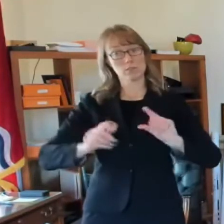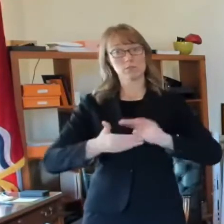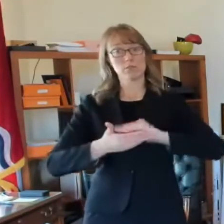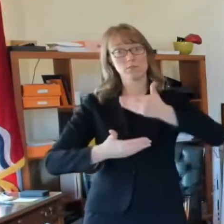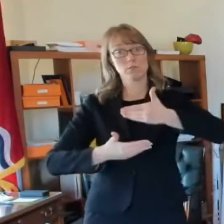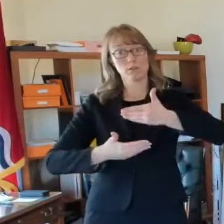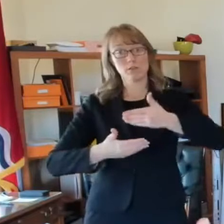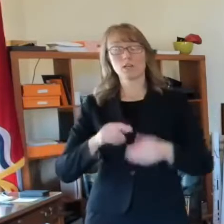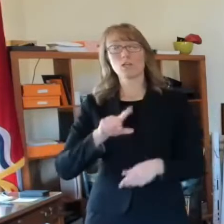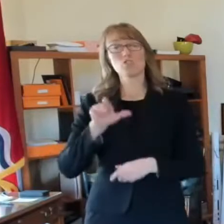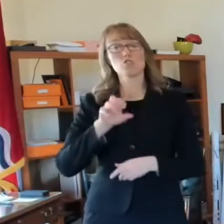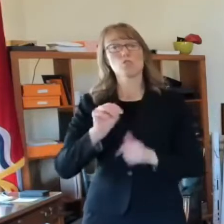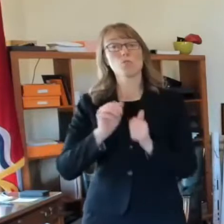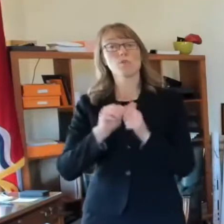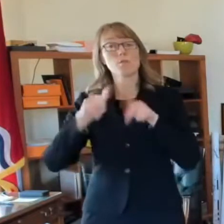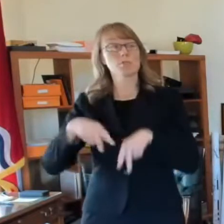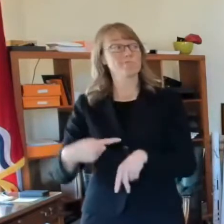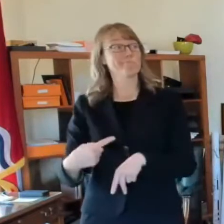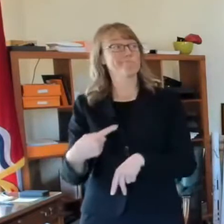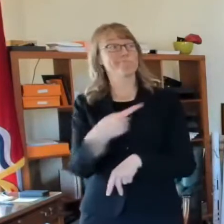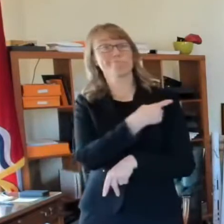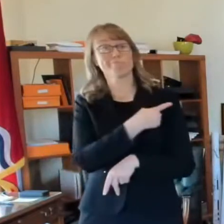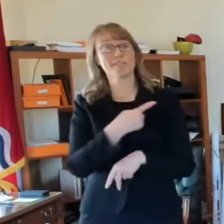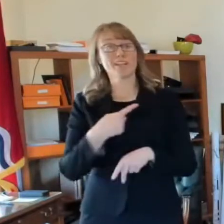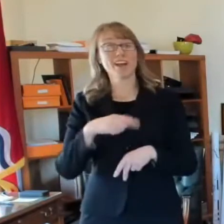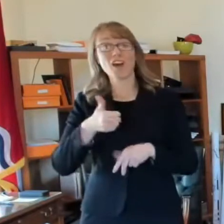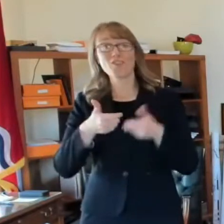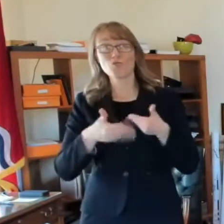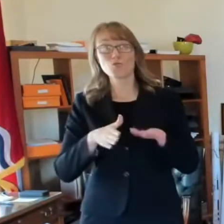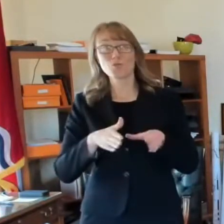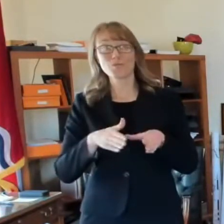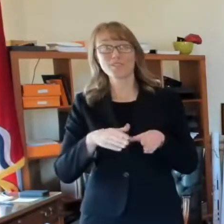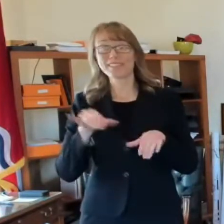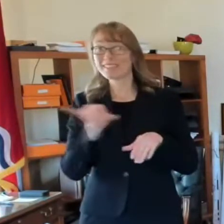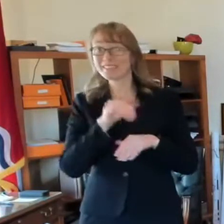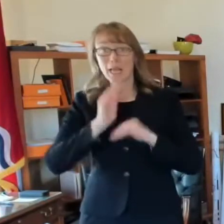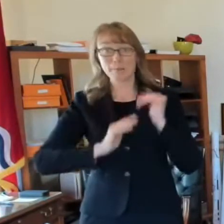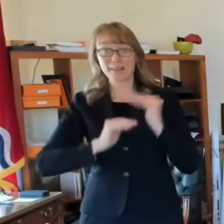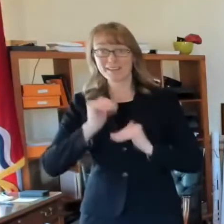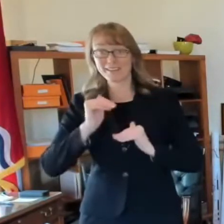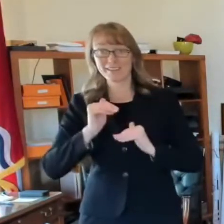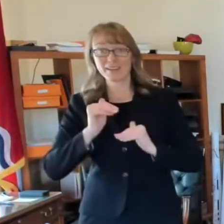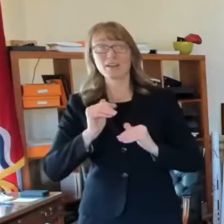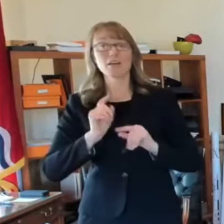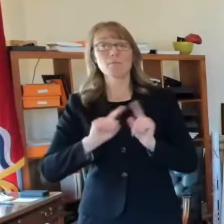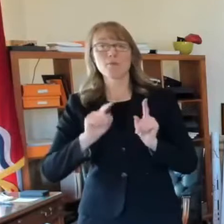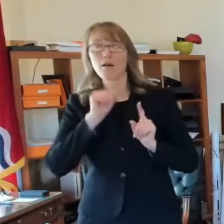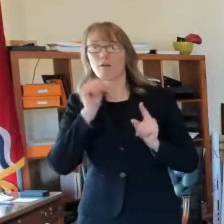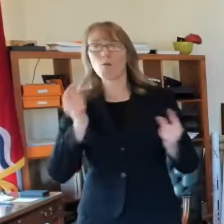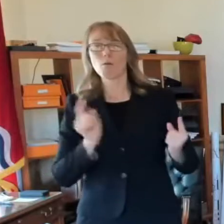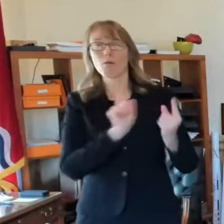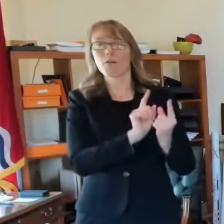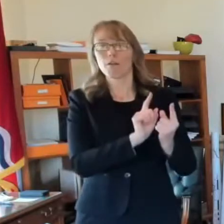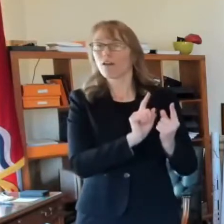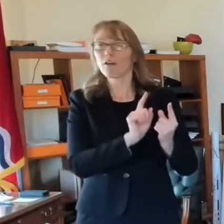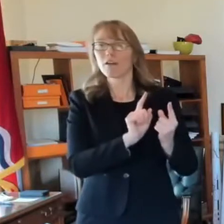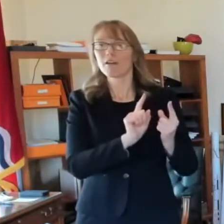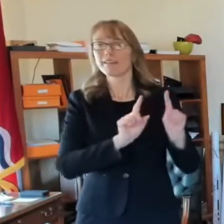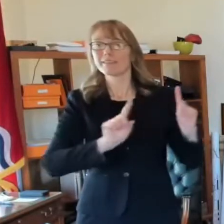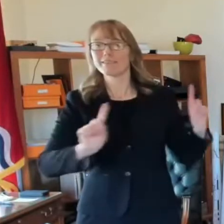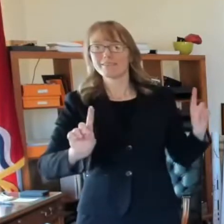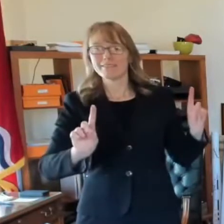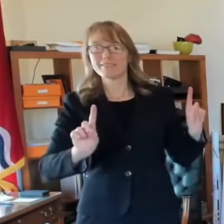just down the hall from them rather than actually coming together and getting in the same room with them. always a good idea. You want to limit your exposure.